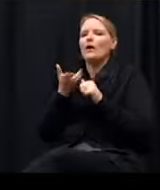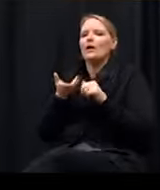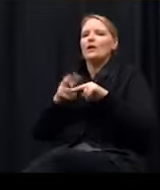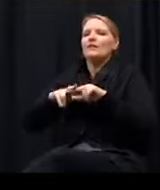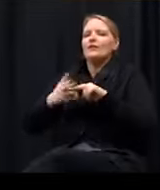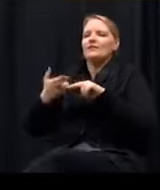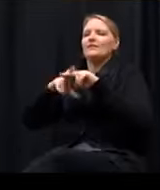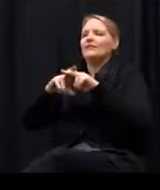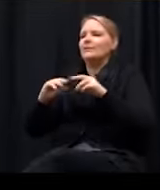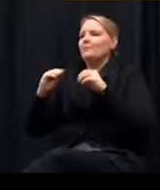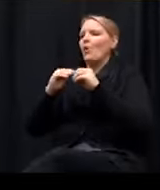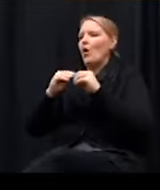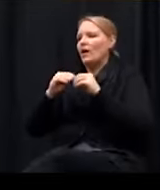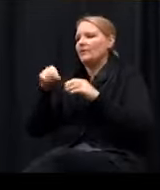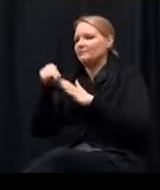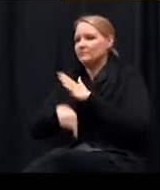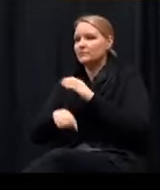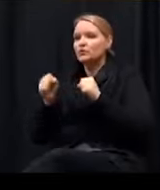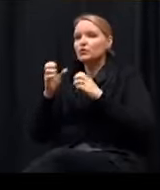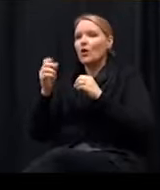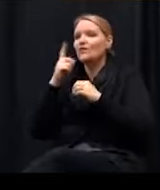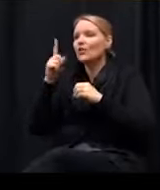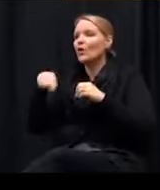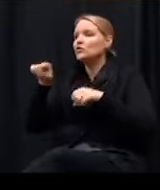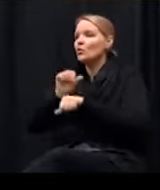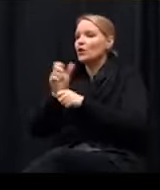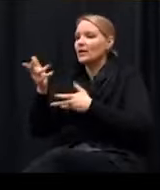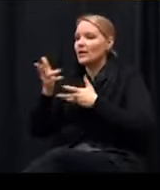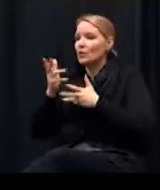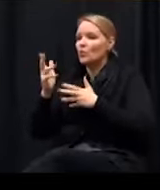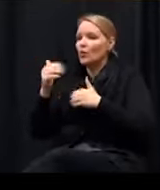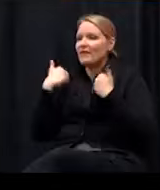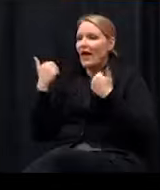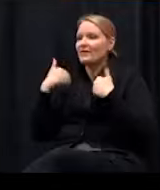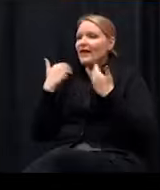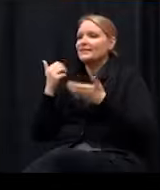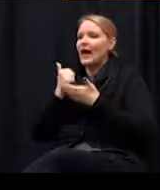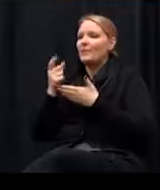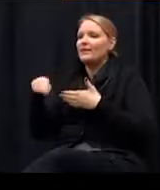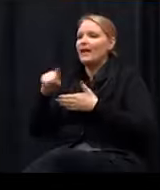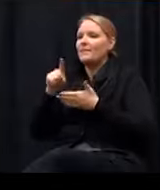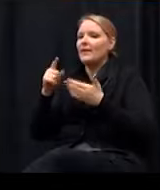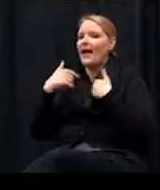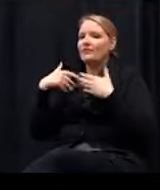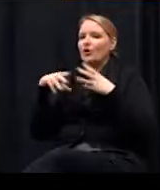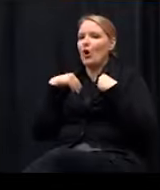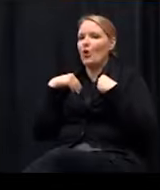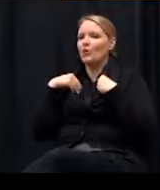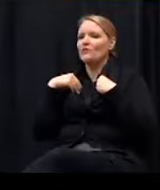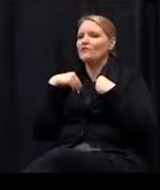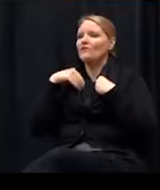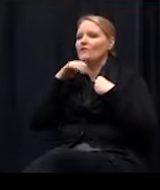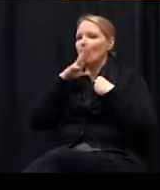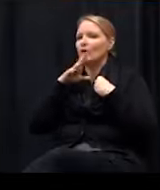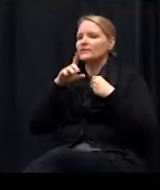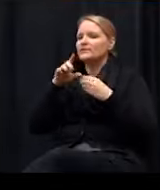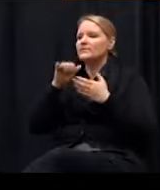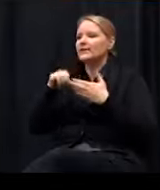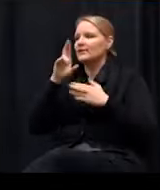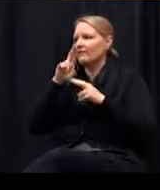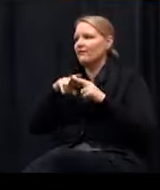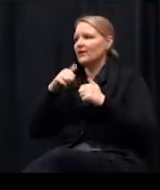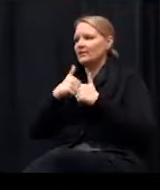onto something even more. So if you, for those working with adolescents and helping them get their own voice, it's a really fun game, but we're